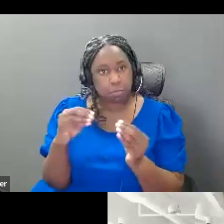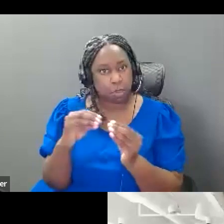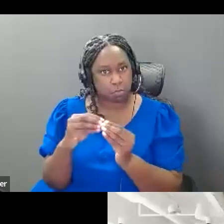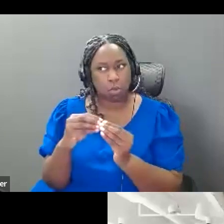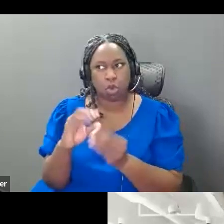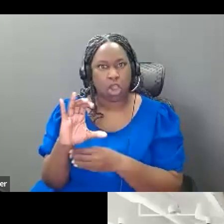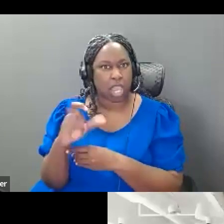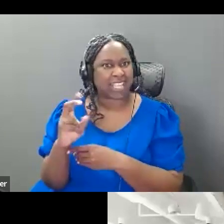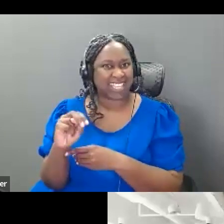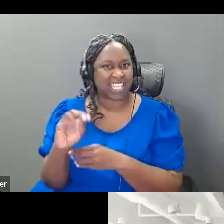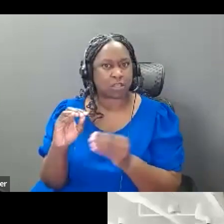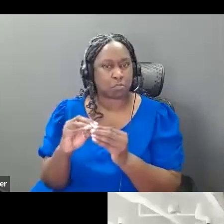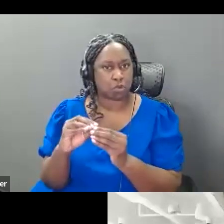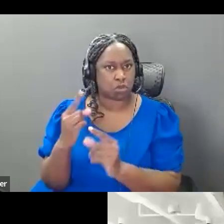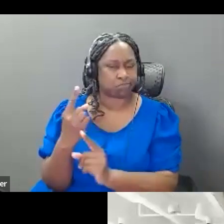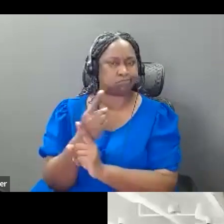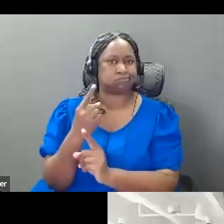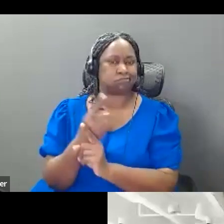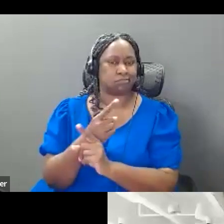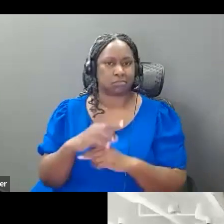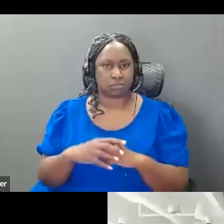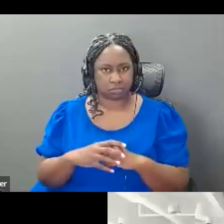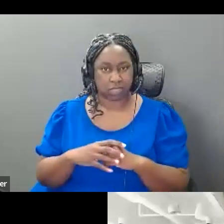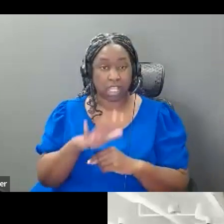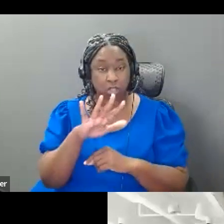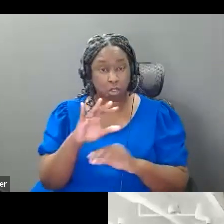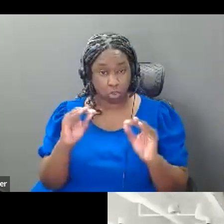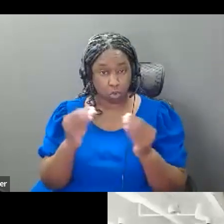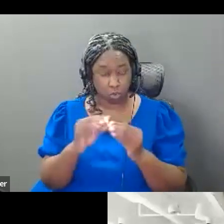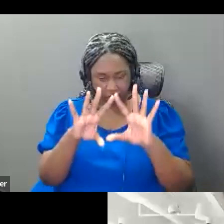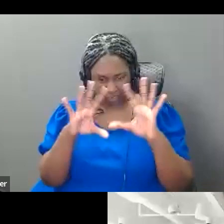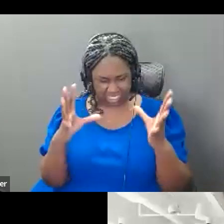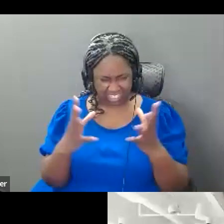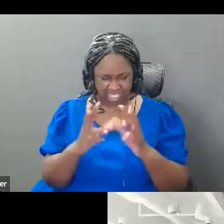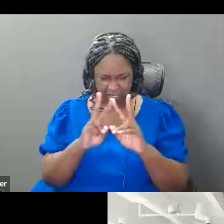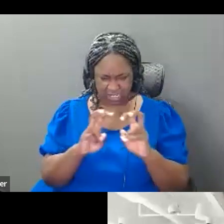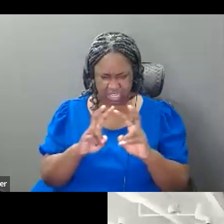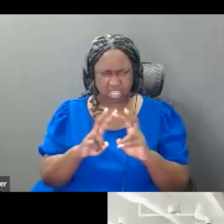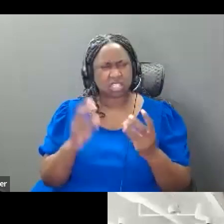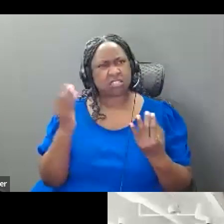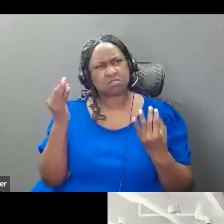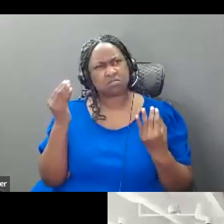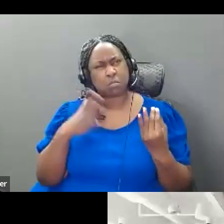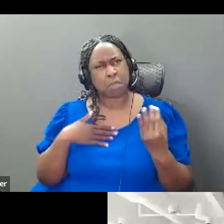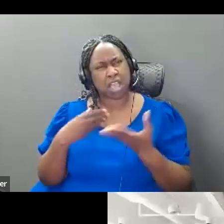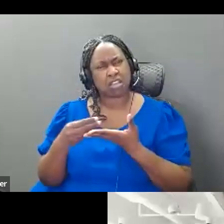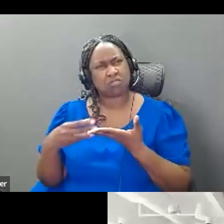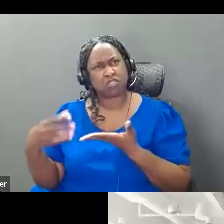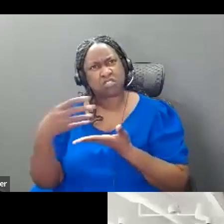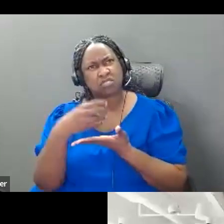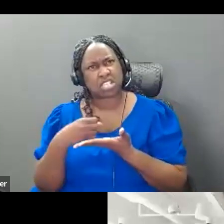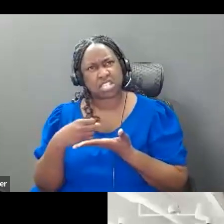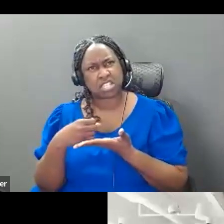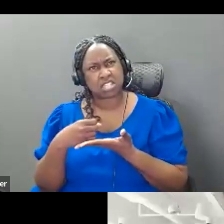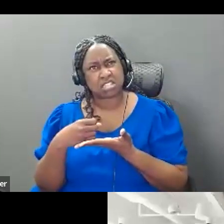DEI perspective, that's like holistic and looking at your whole organization, you have to be willing to question whether your fundraising is doing more harm